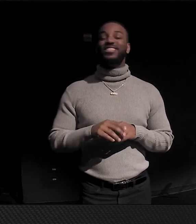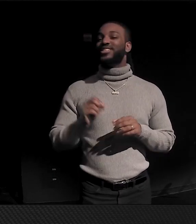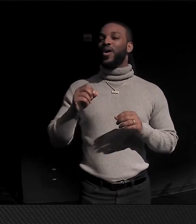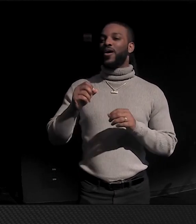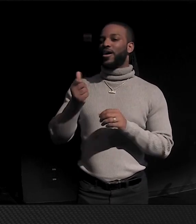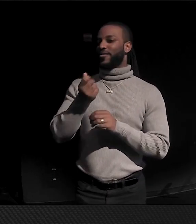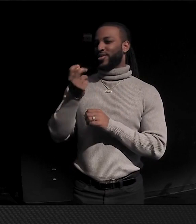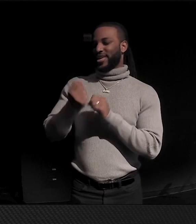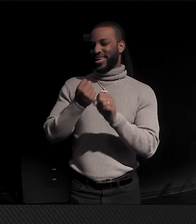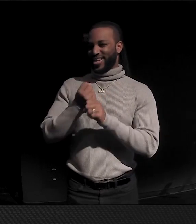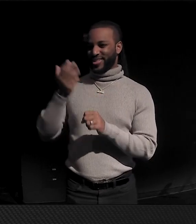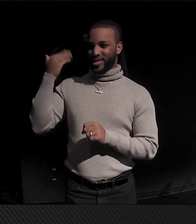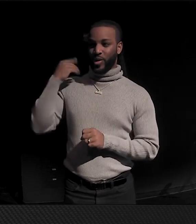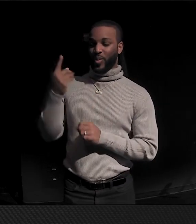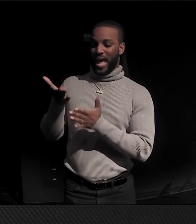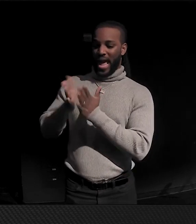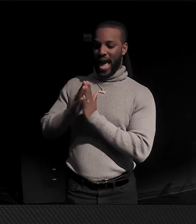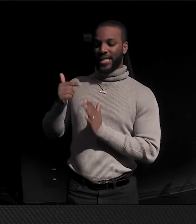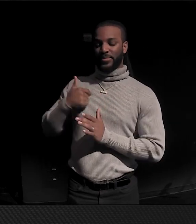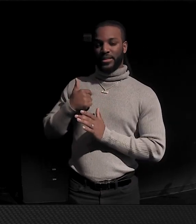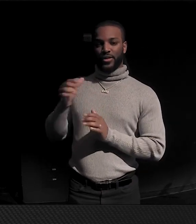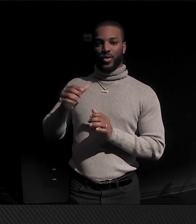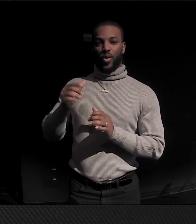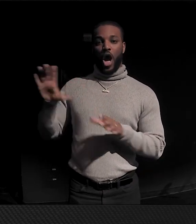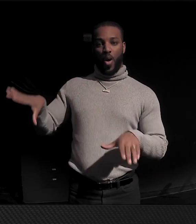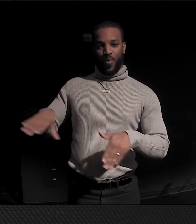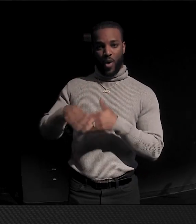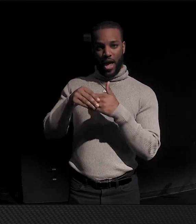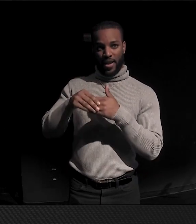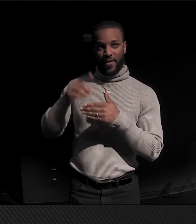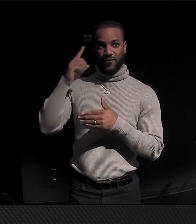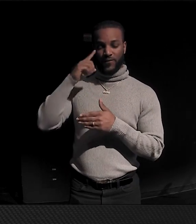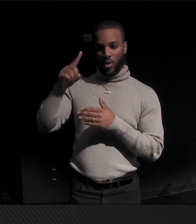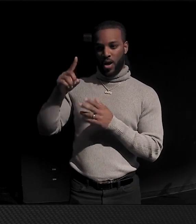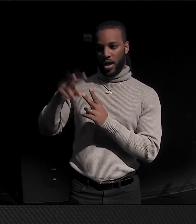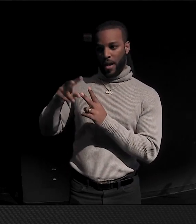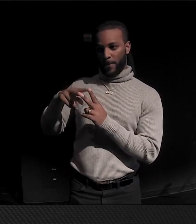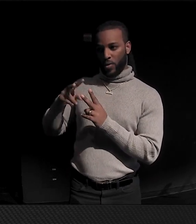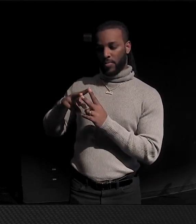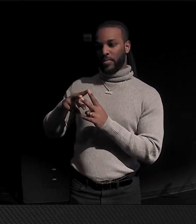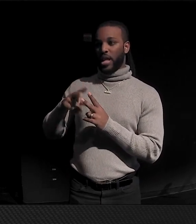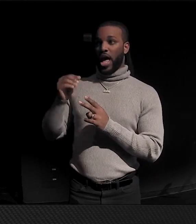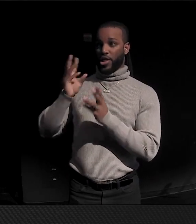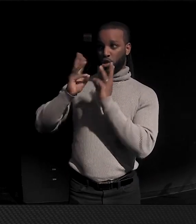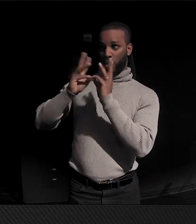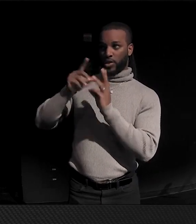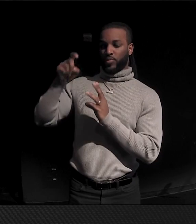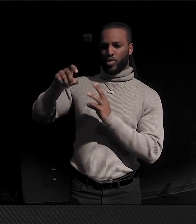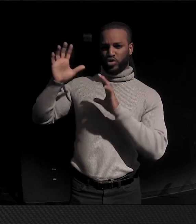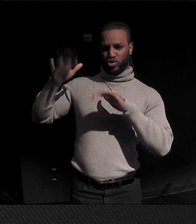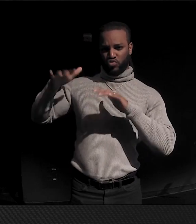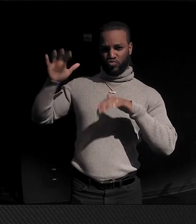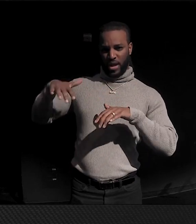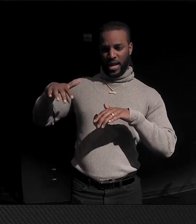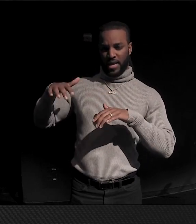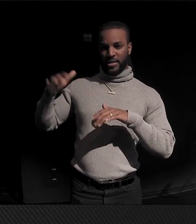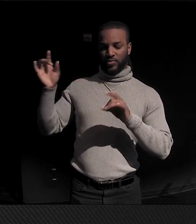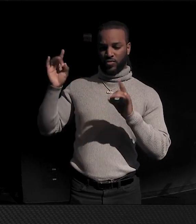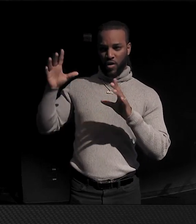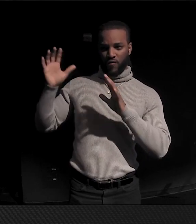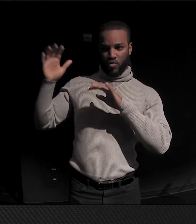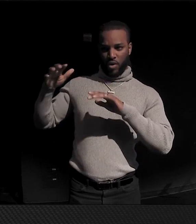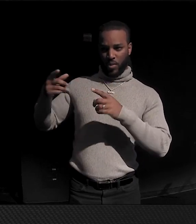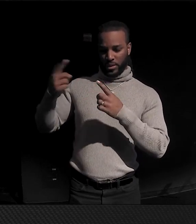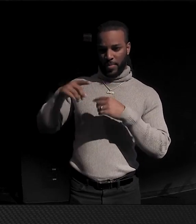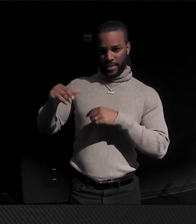several years ago, I was asked to do a wedding for a couple, and the forecast was rainy. It was torrential rain was